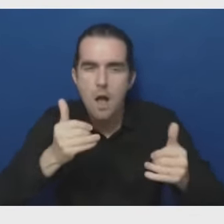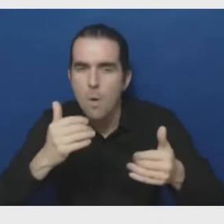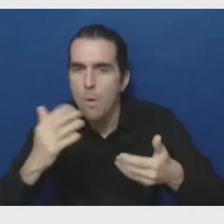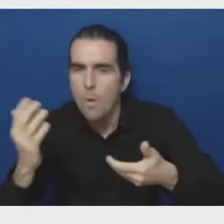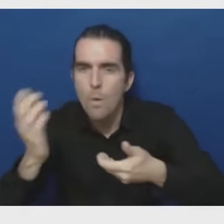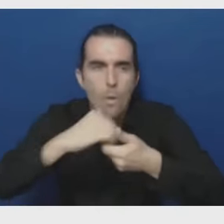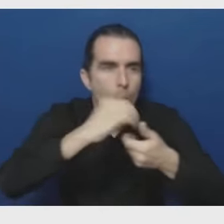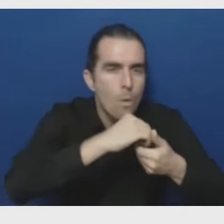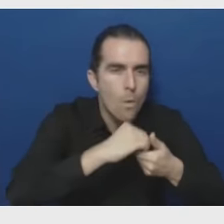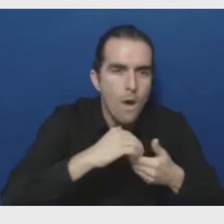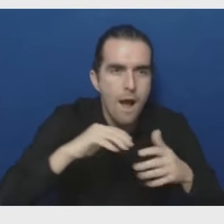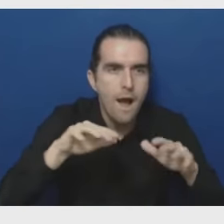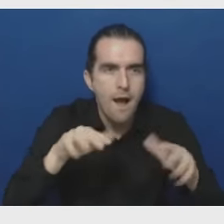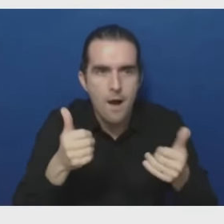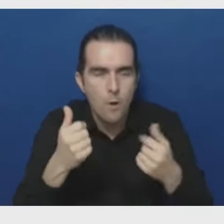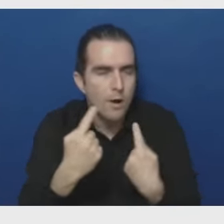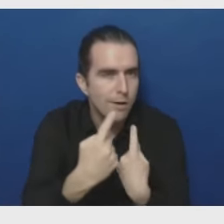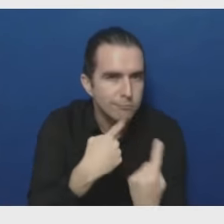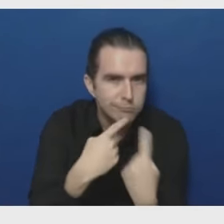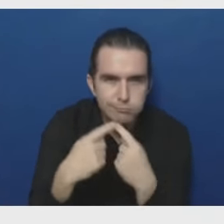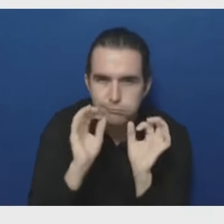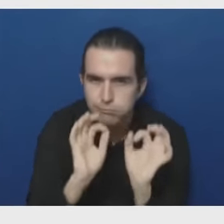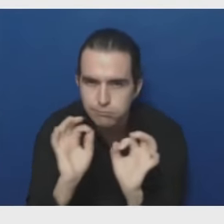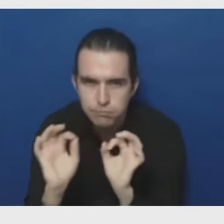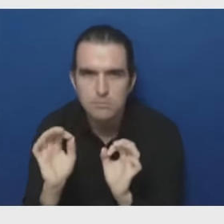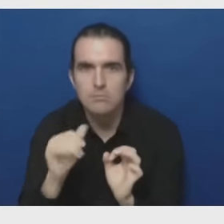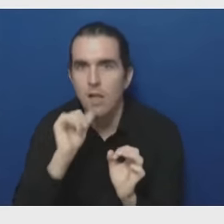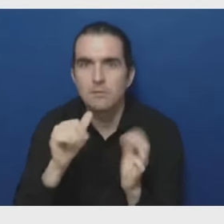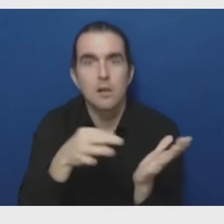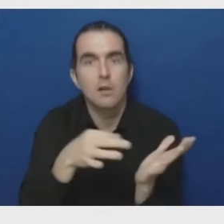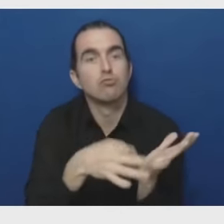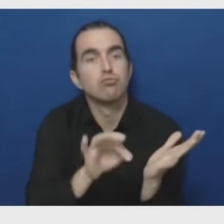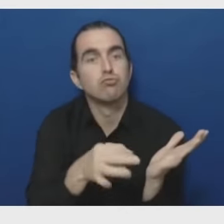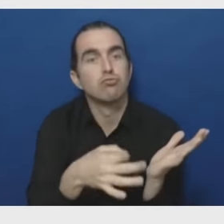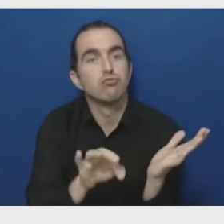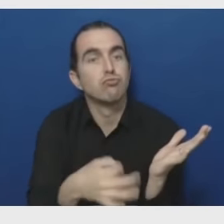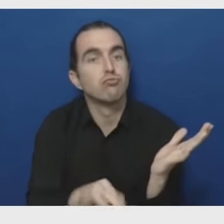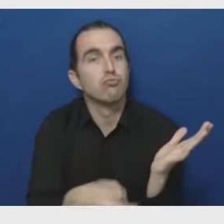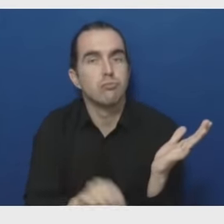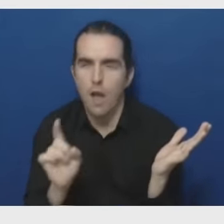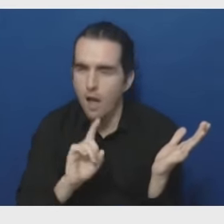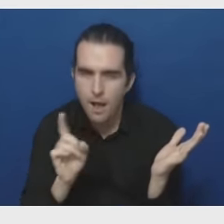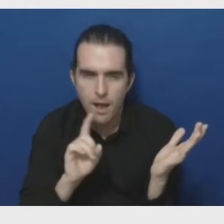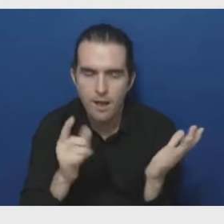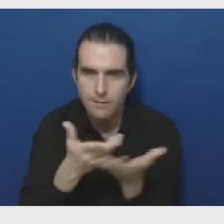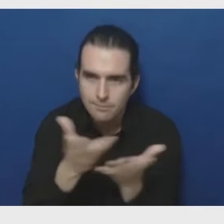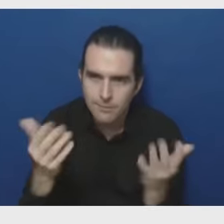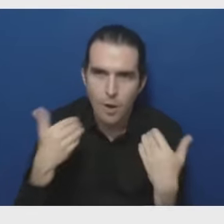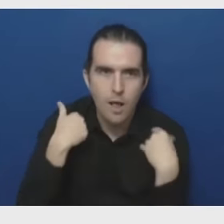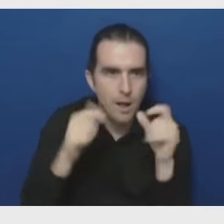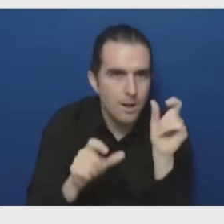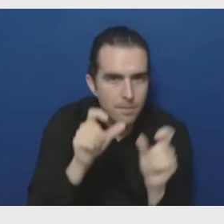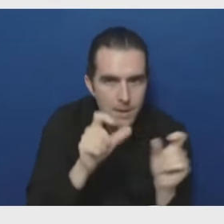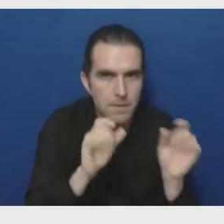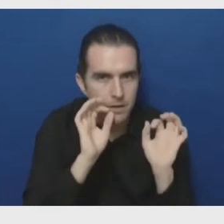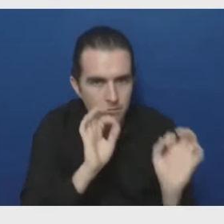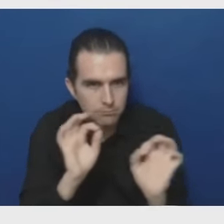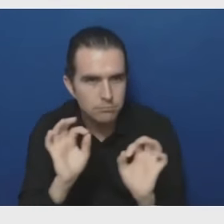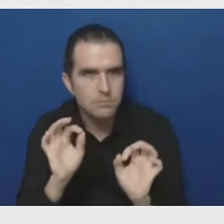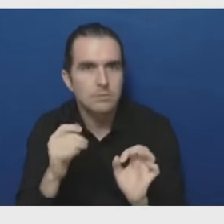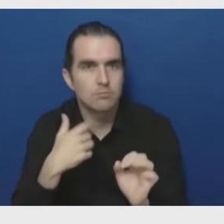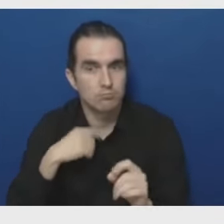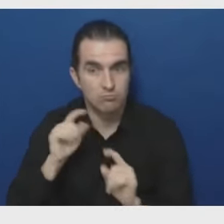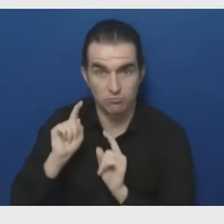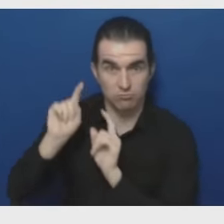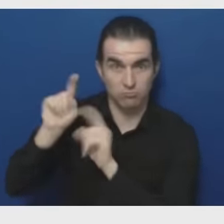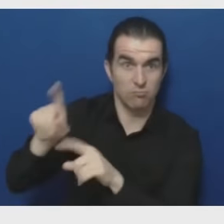for, you know, working on the climate agenda, but also looking at all the different sectors, food, fashion, art, and many